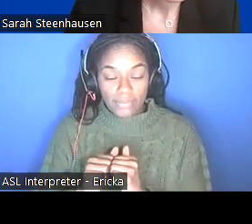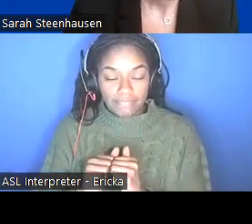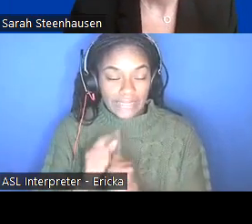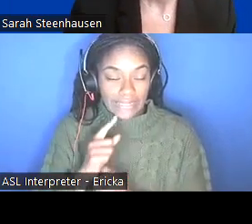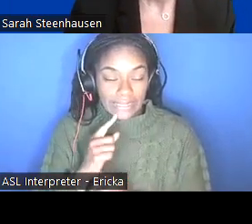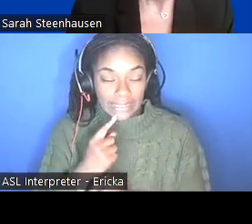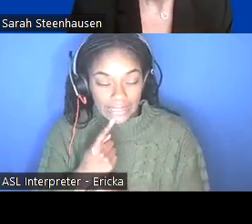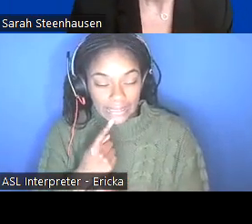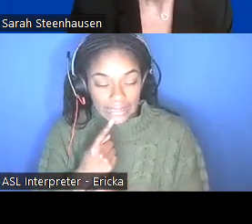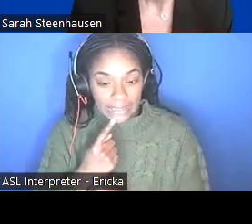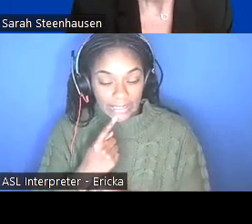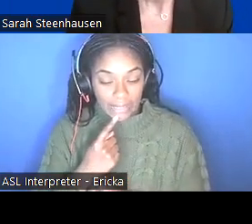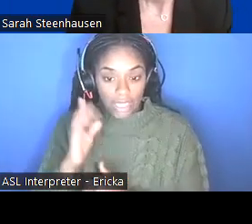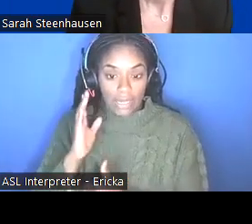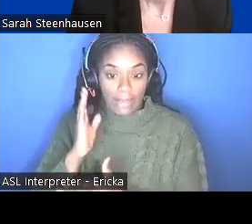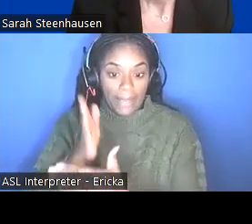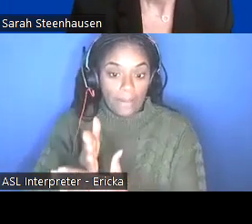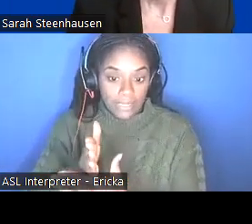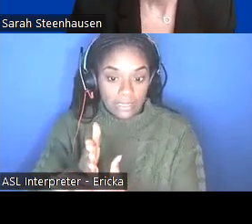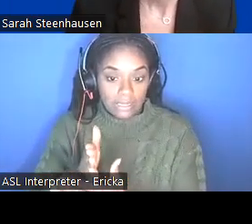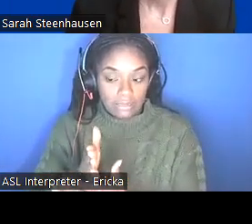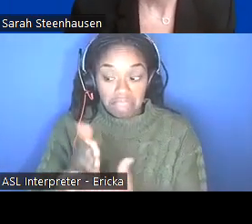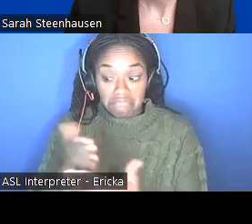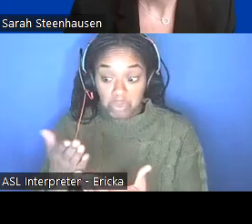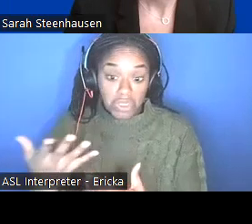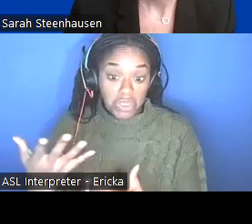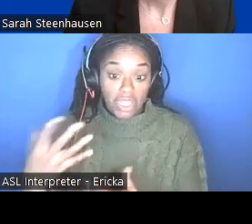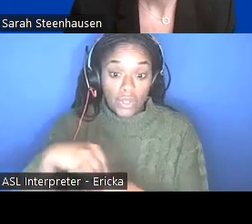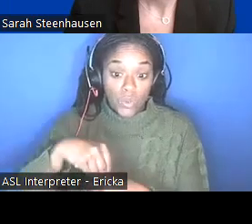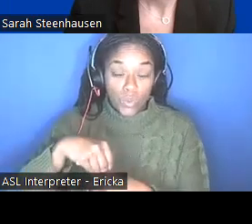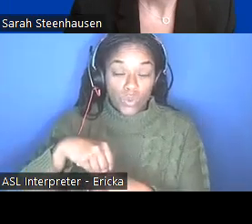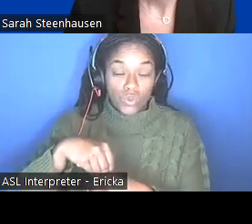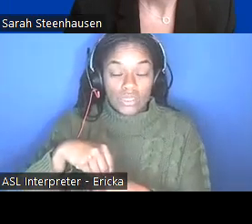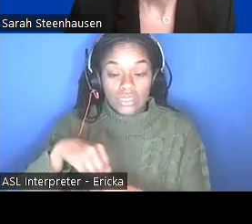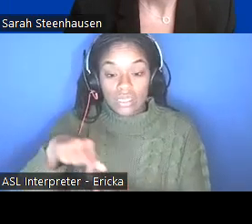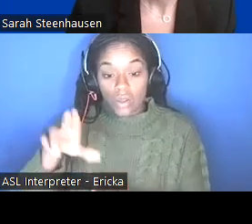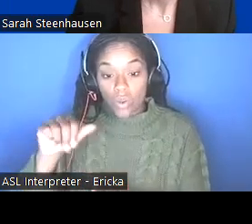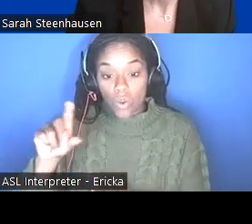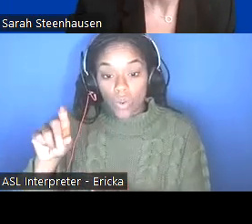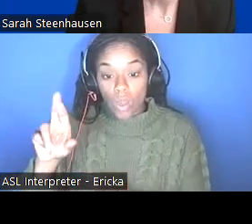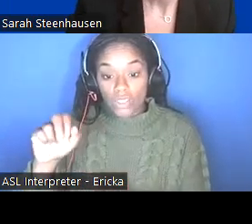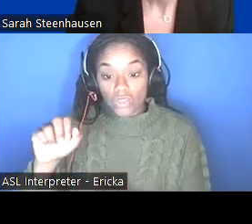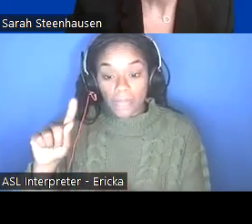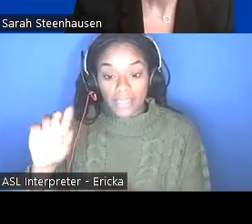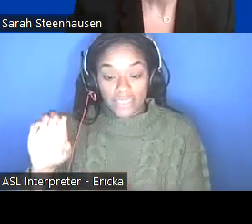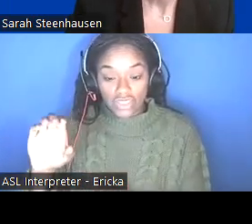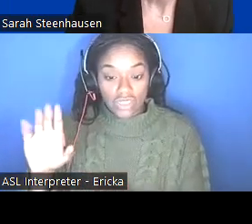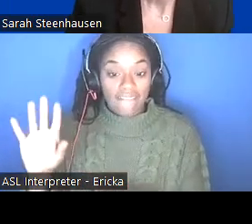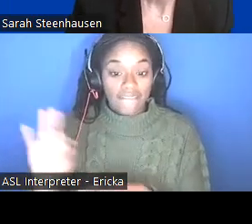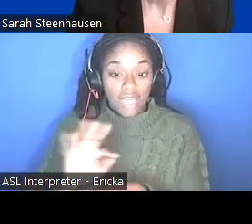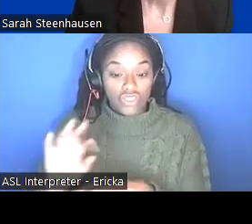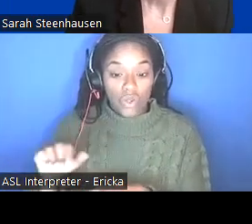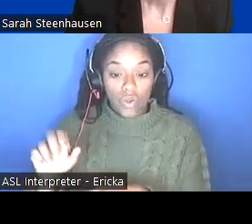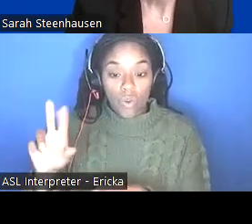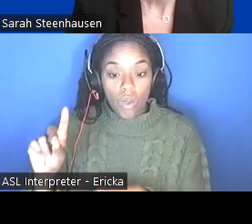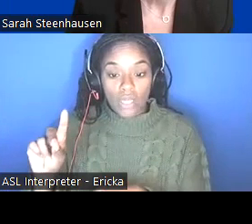severe impairments, which pretty much includes quadriplegics, functional quadriplegics,